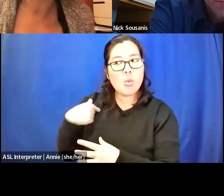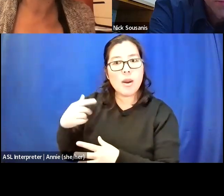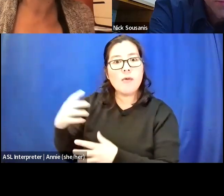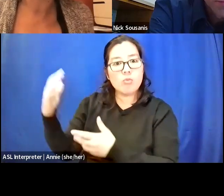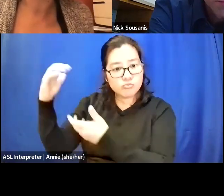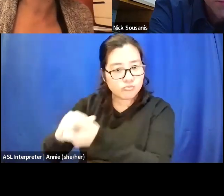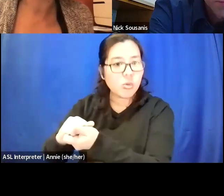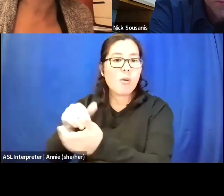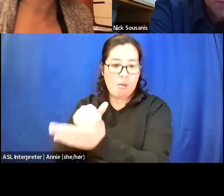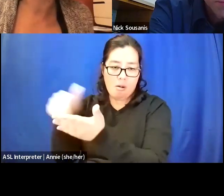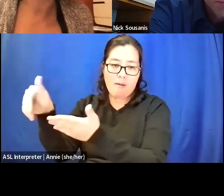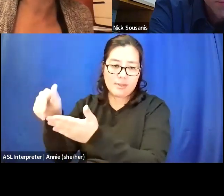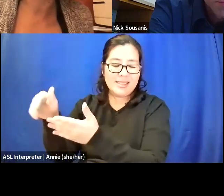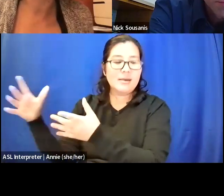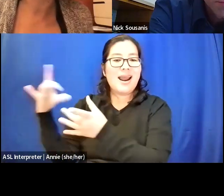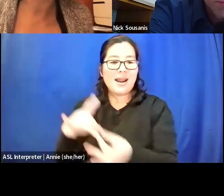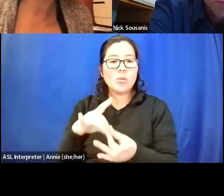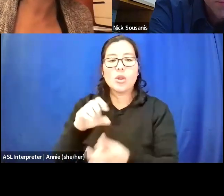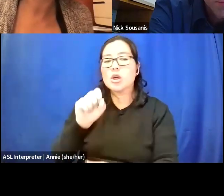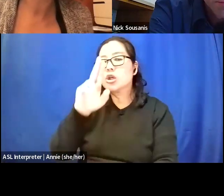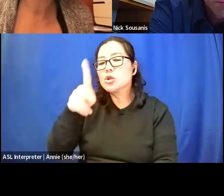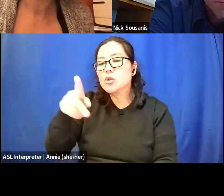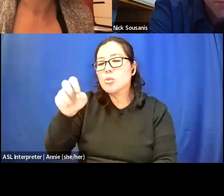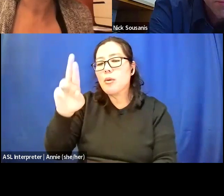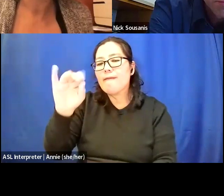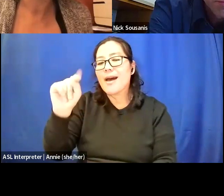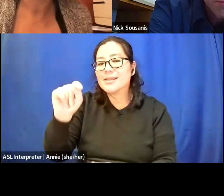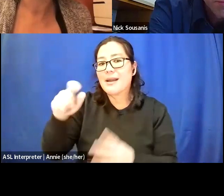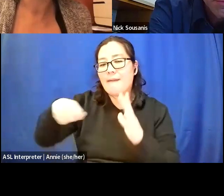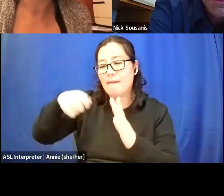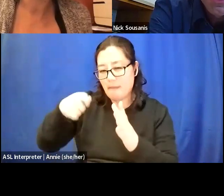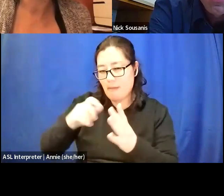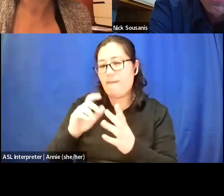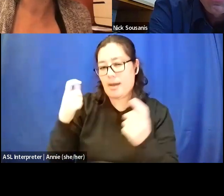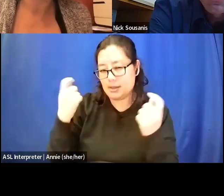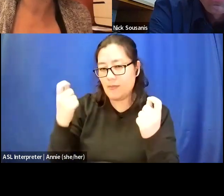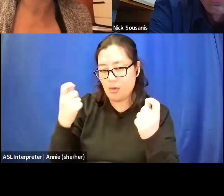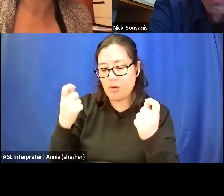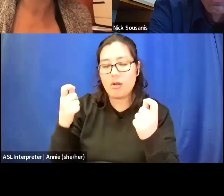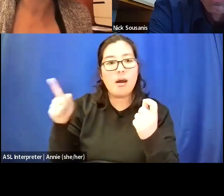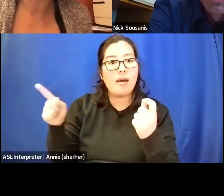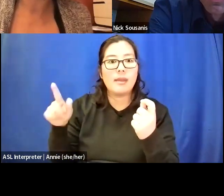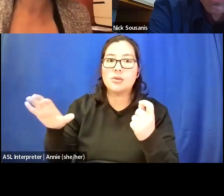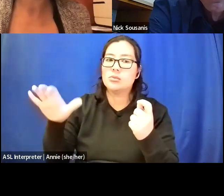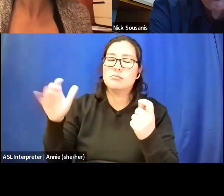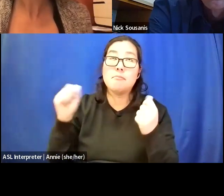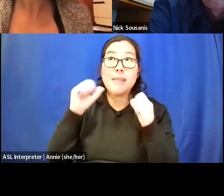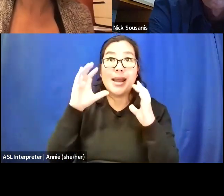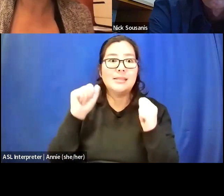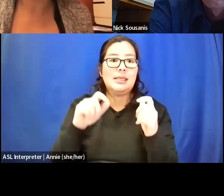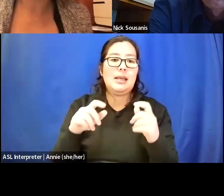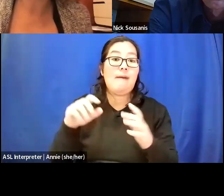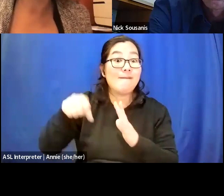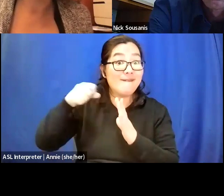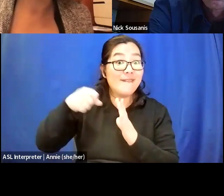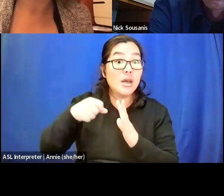film festival that the Longmore Institute runs, Superfest. And I know they do really incredible film work.